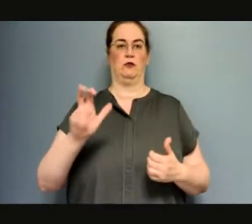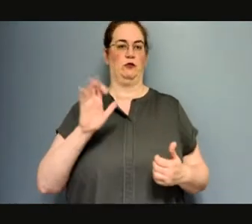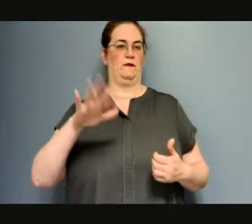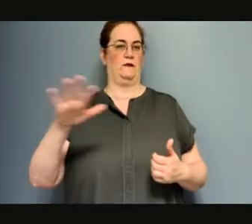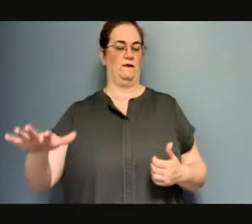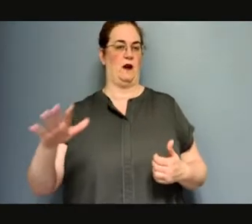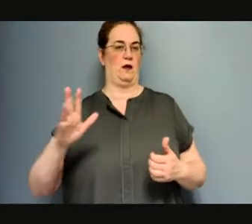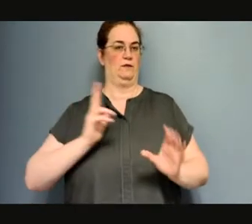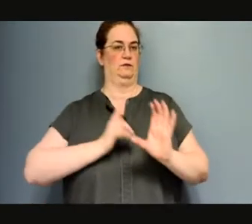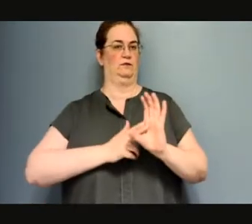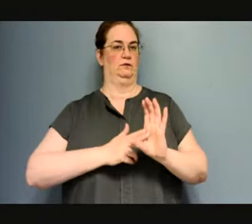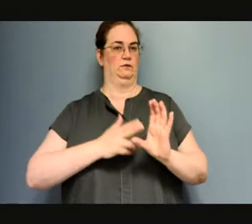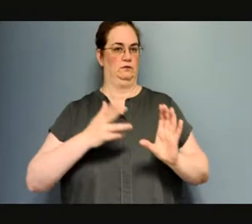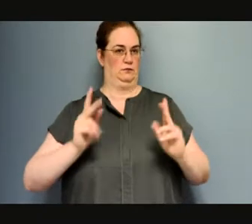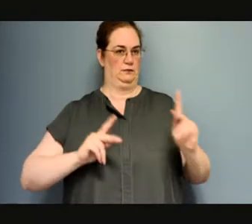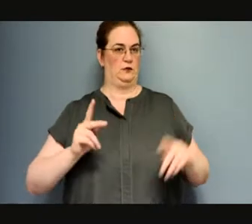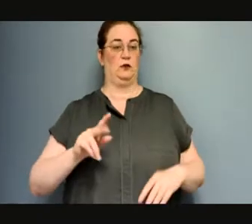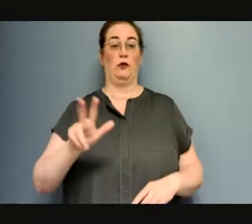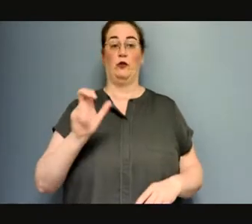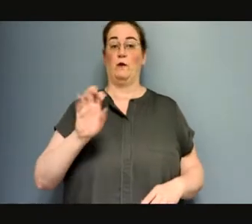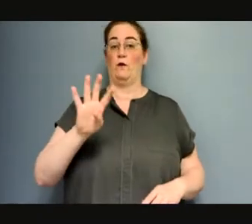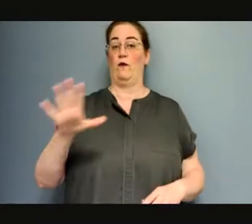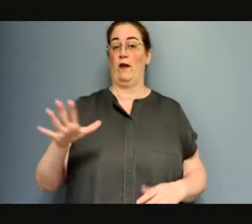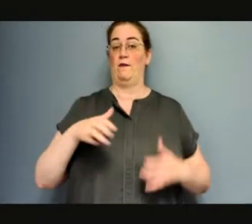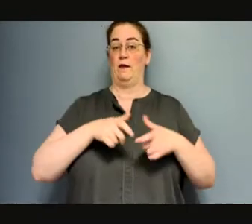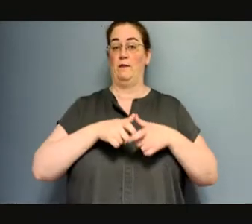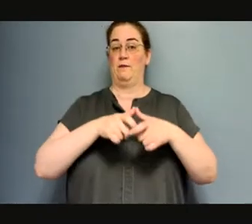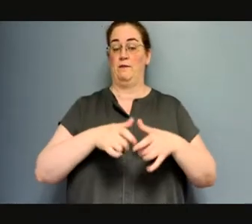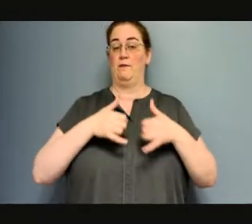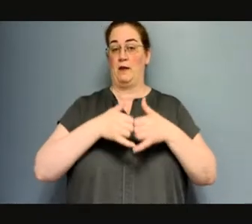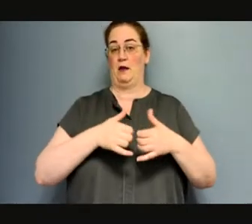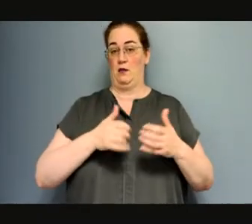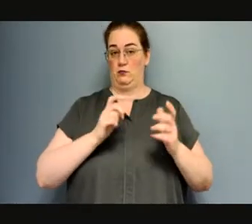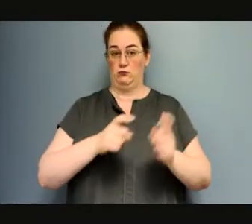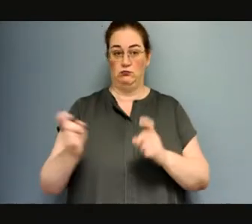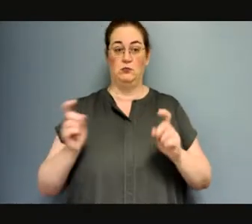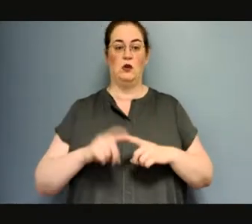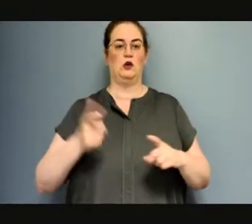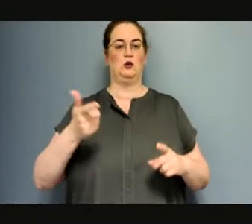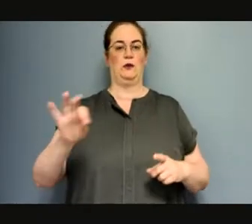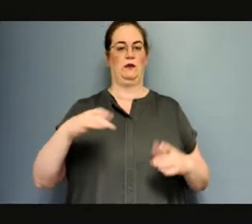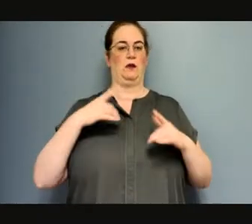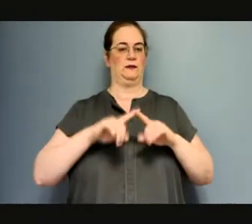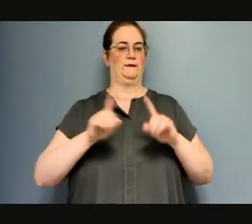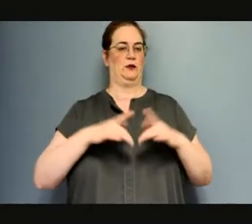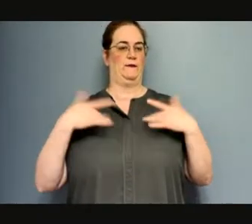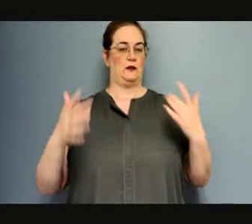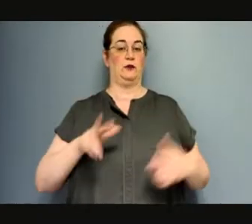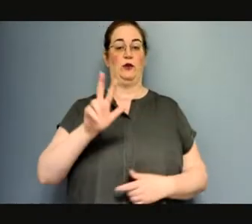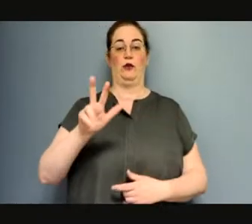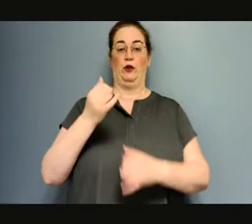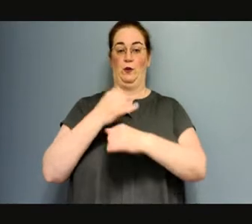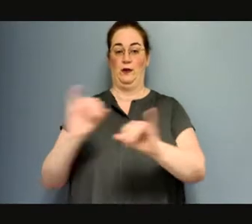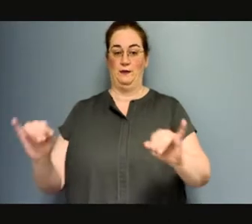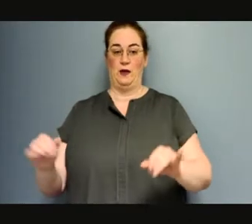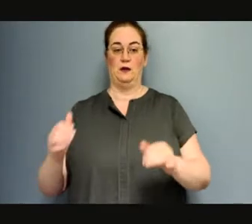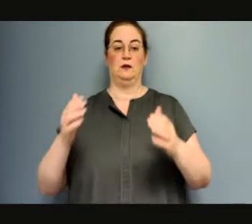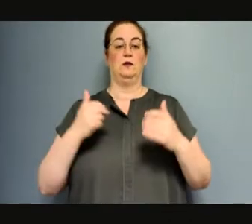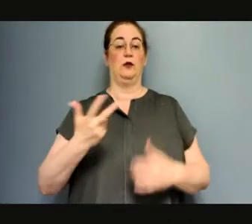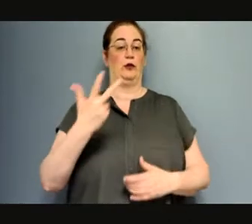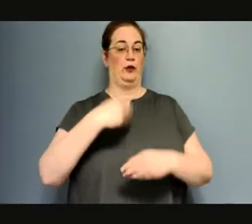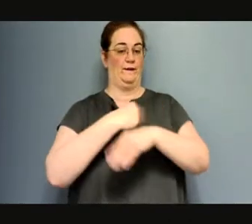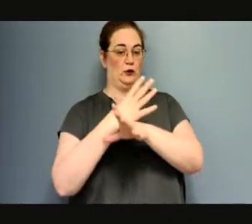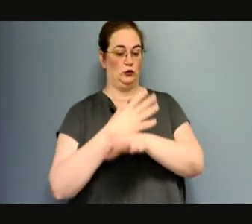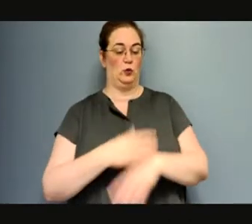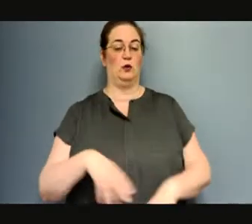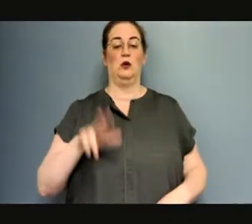355 participants. There were 345 medals awarded, and there were 29 events. Three were independent, there were three